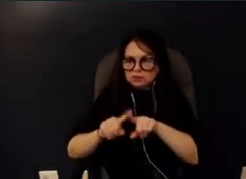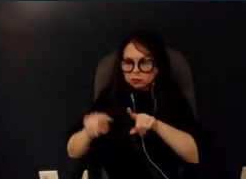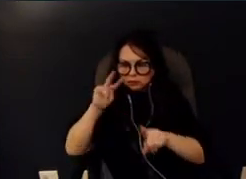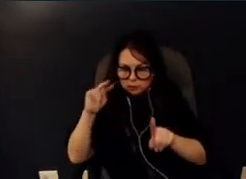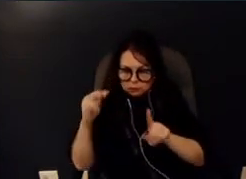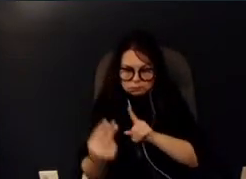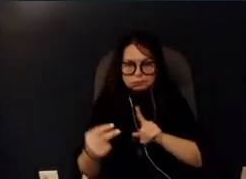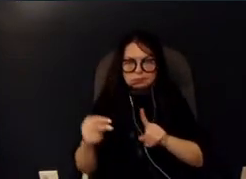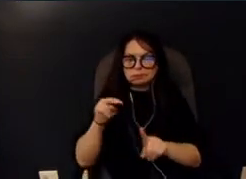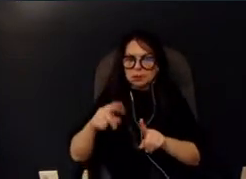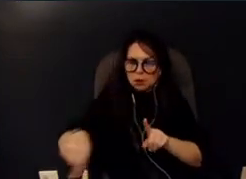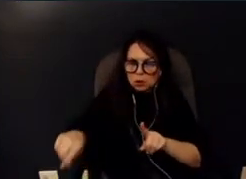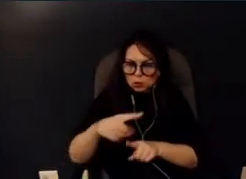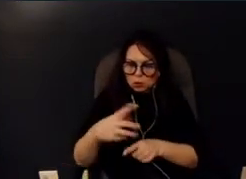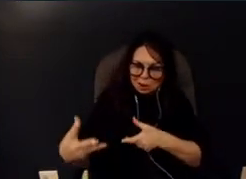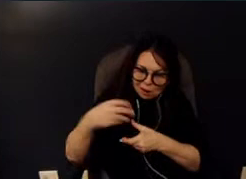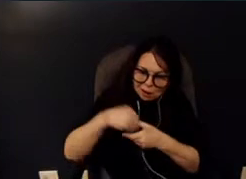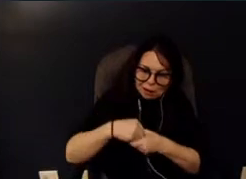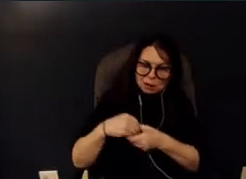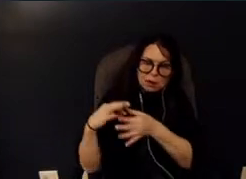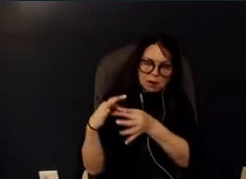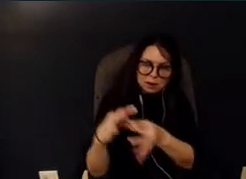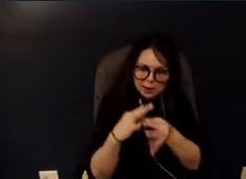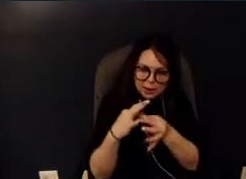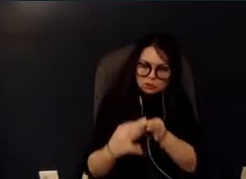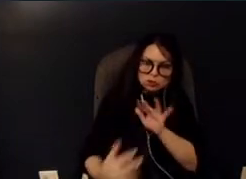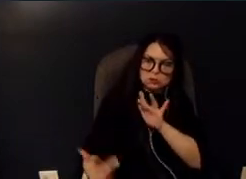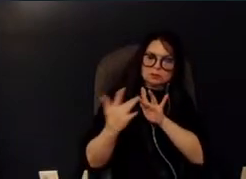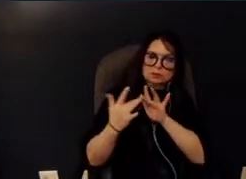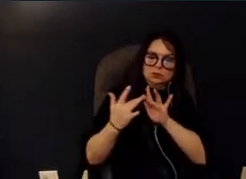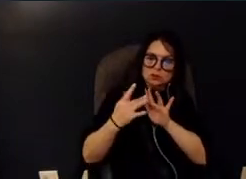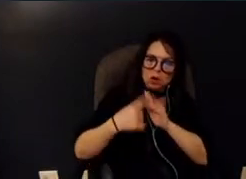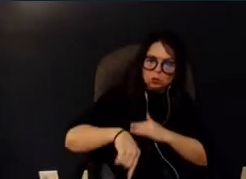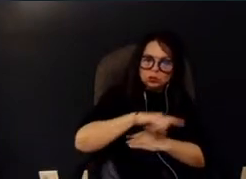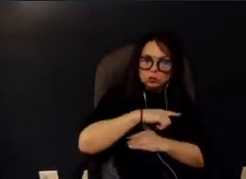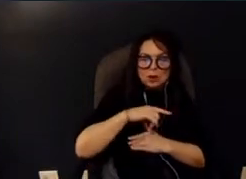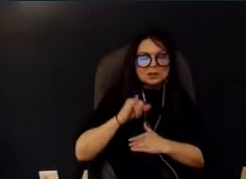us. The conversation is so much more rich